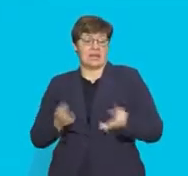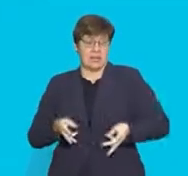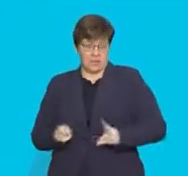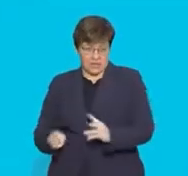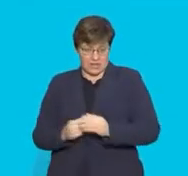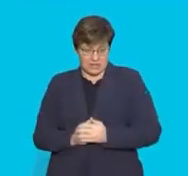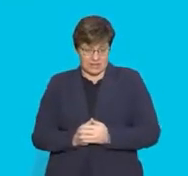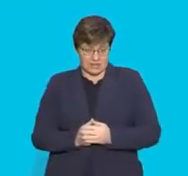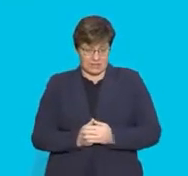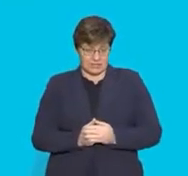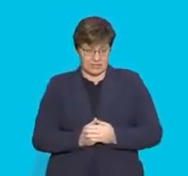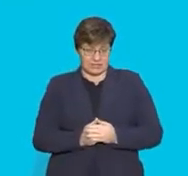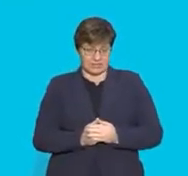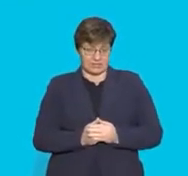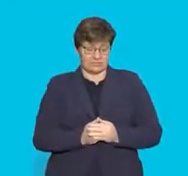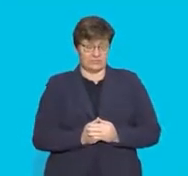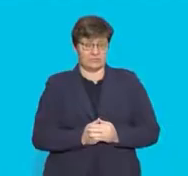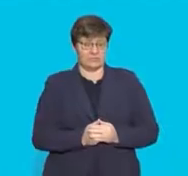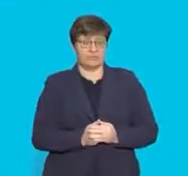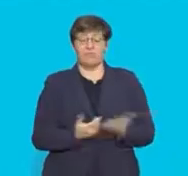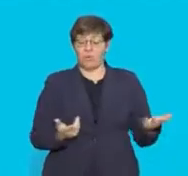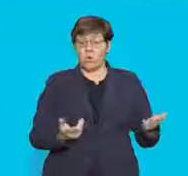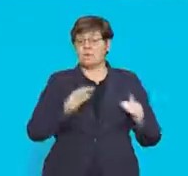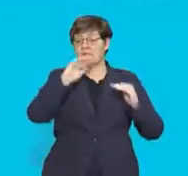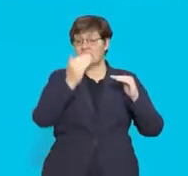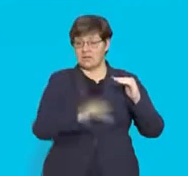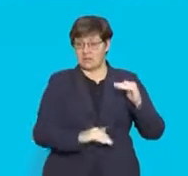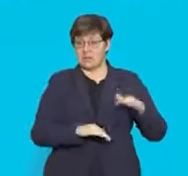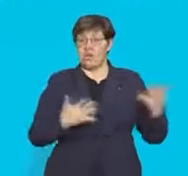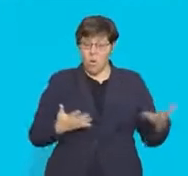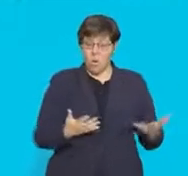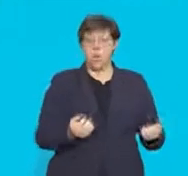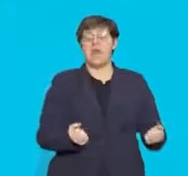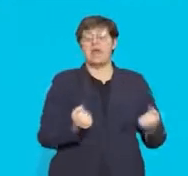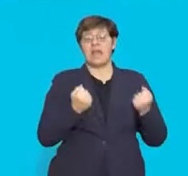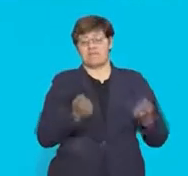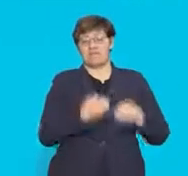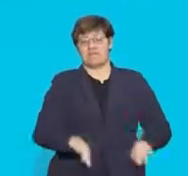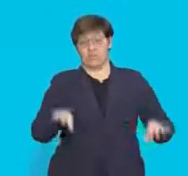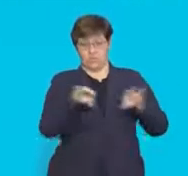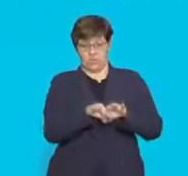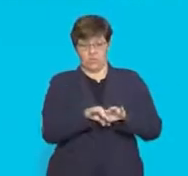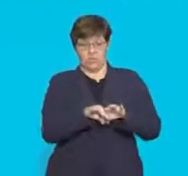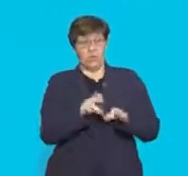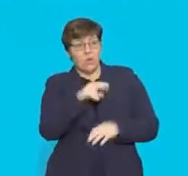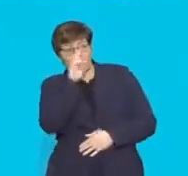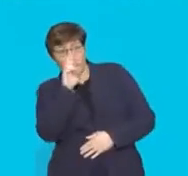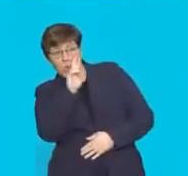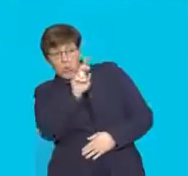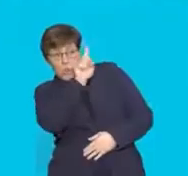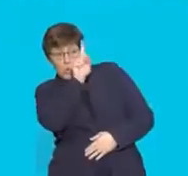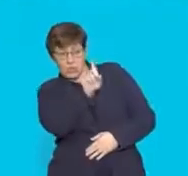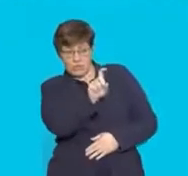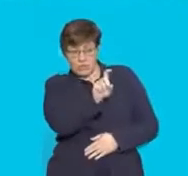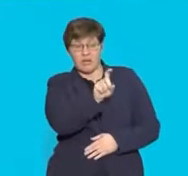or diminishing balance method, or carrying value. So look at the question, and it will indicate